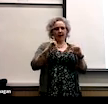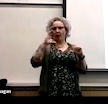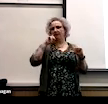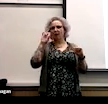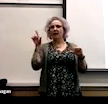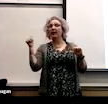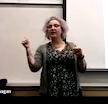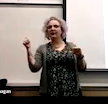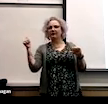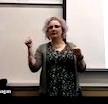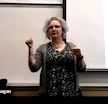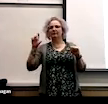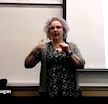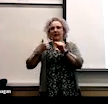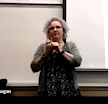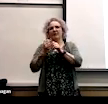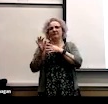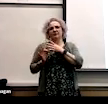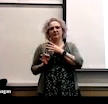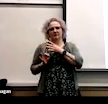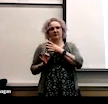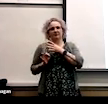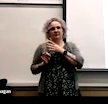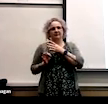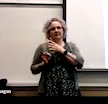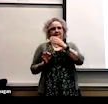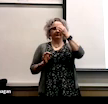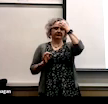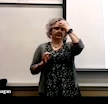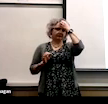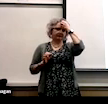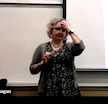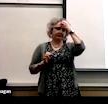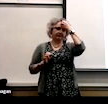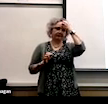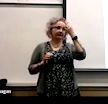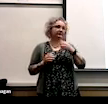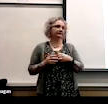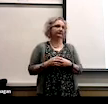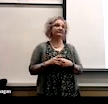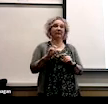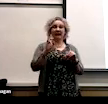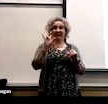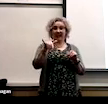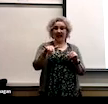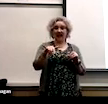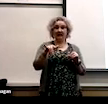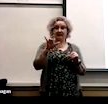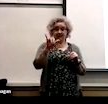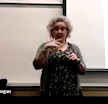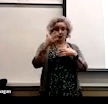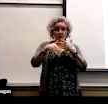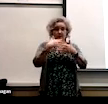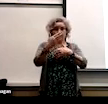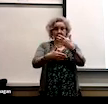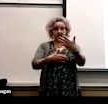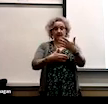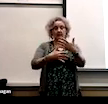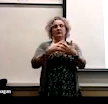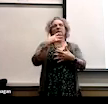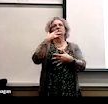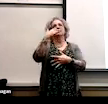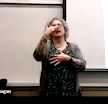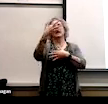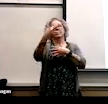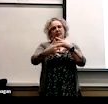through the VAST program, which is the Adult Vascular Access Program. But that took literally years. We have not come up with